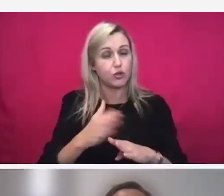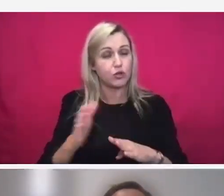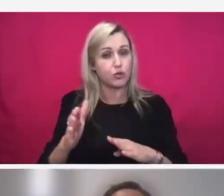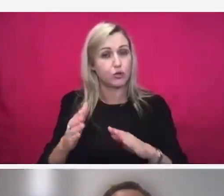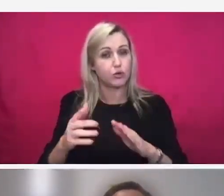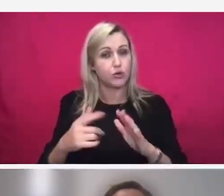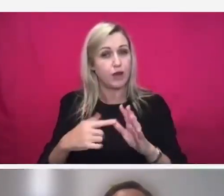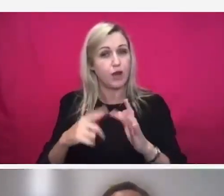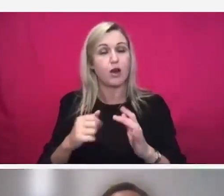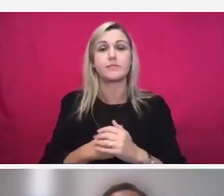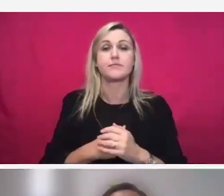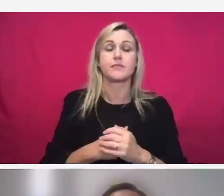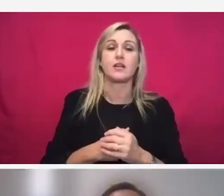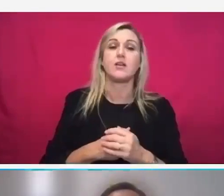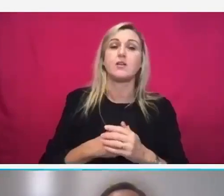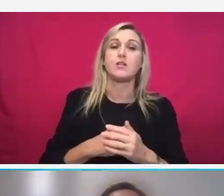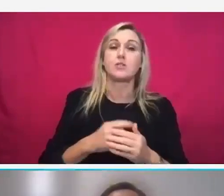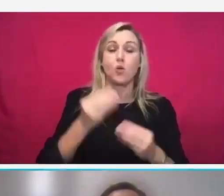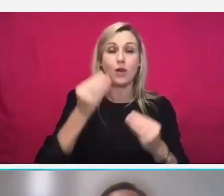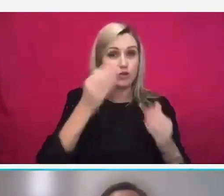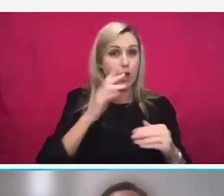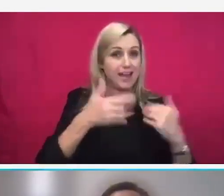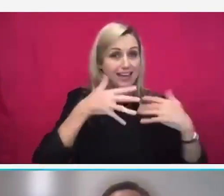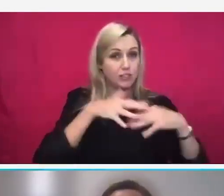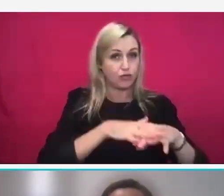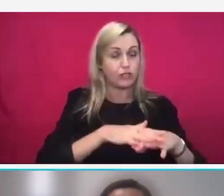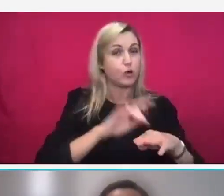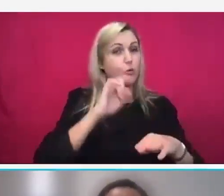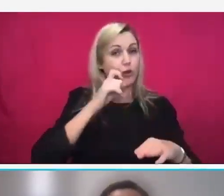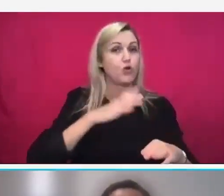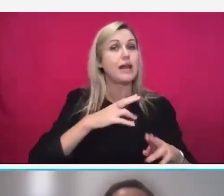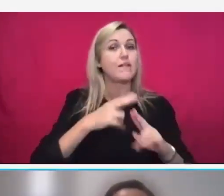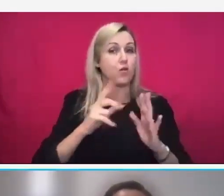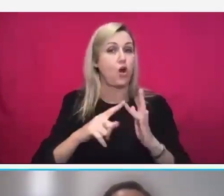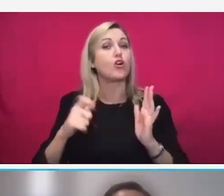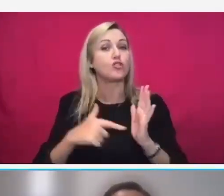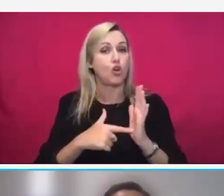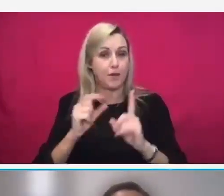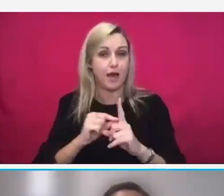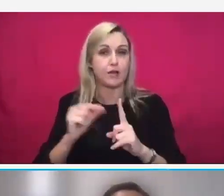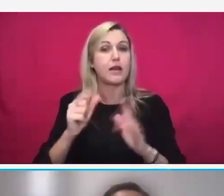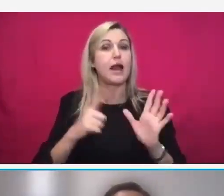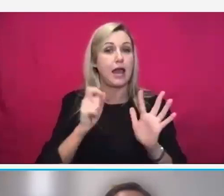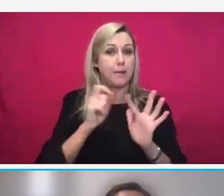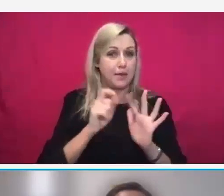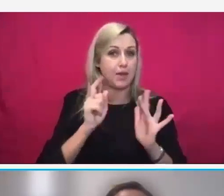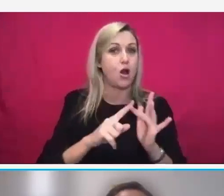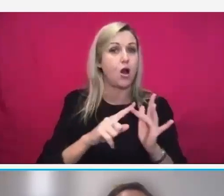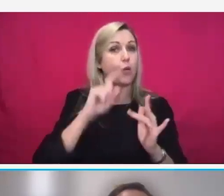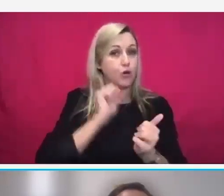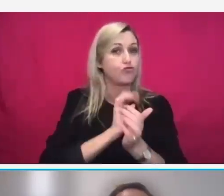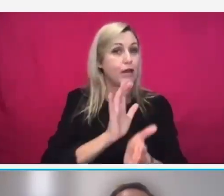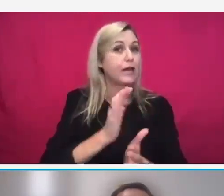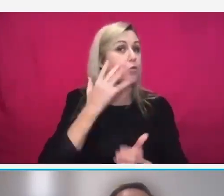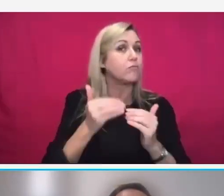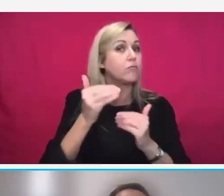So notice of integration will be required for the October upgrade, so the APIs that will be released in April,